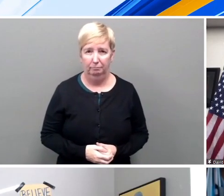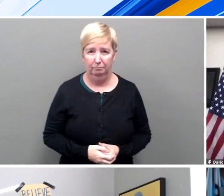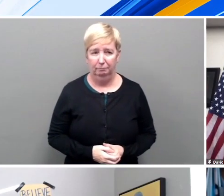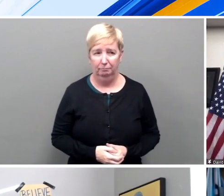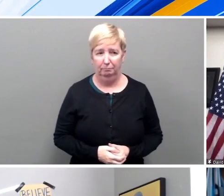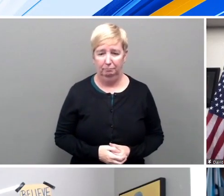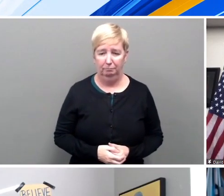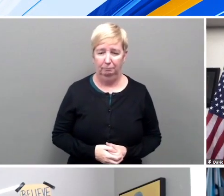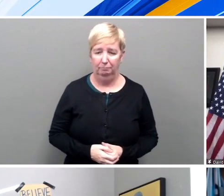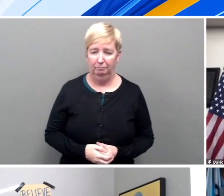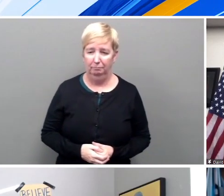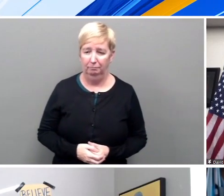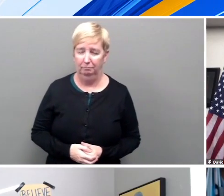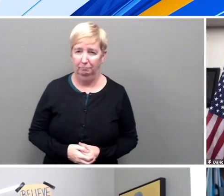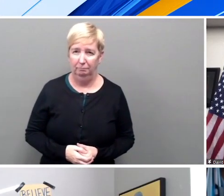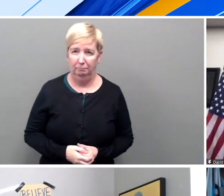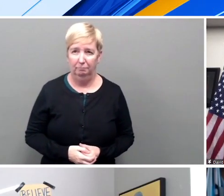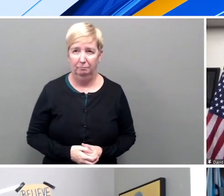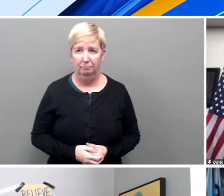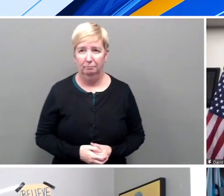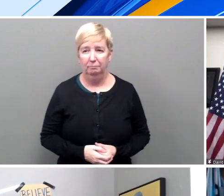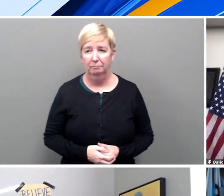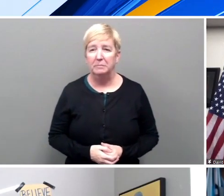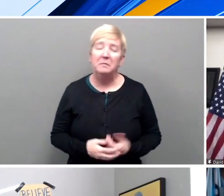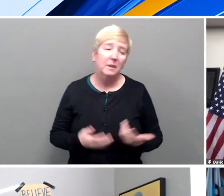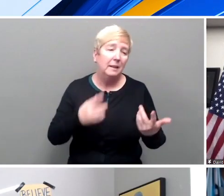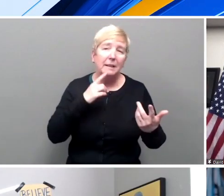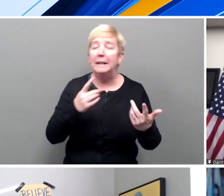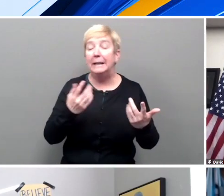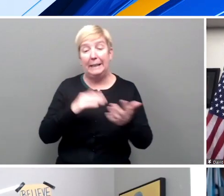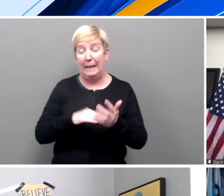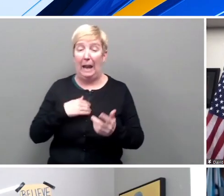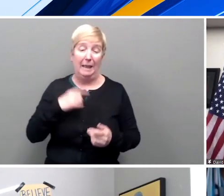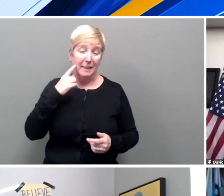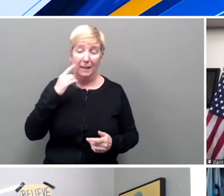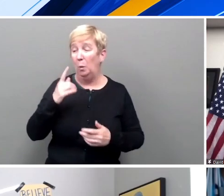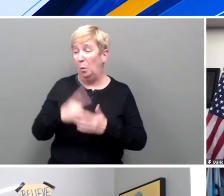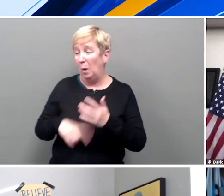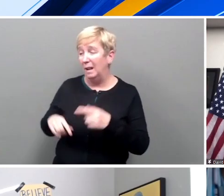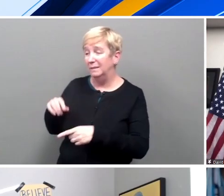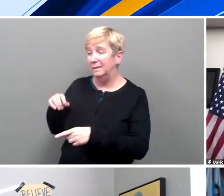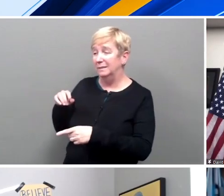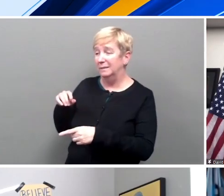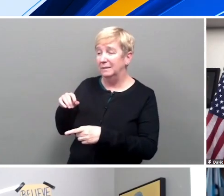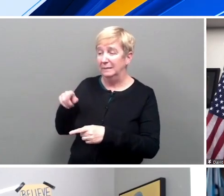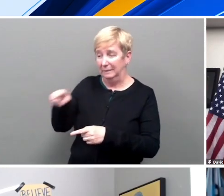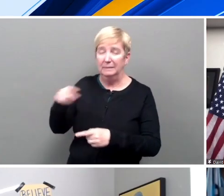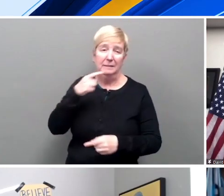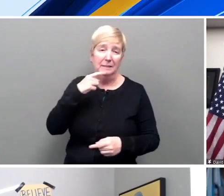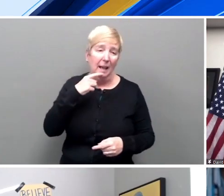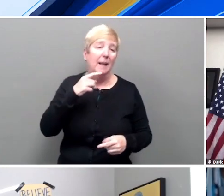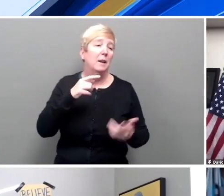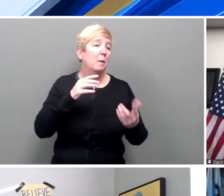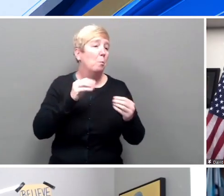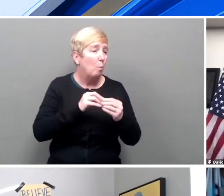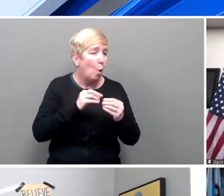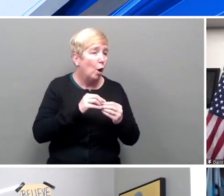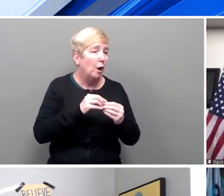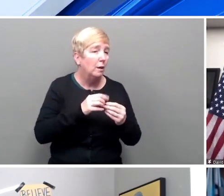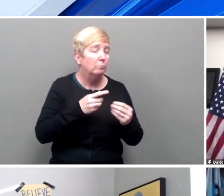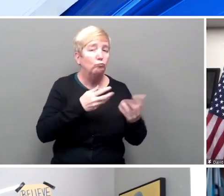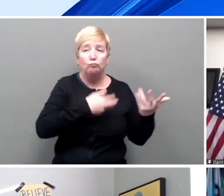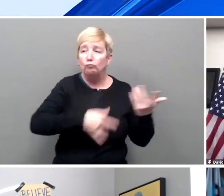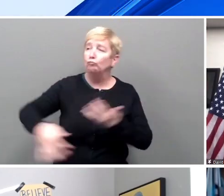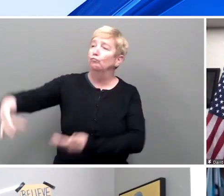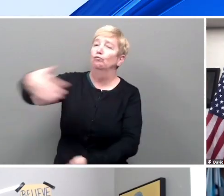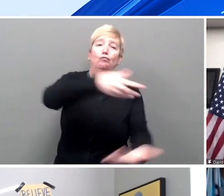more likely the opportunity for exposures or number of exposures that age